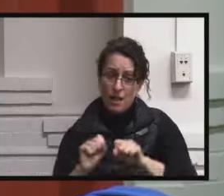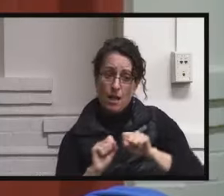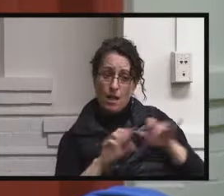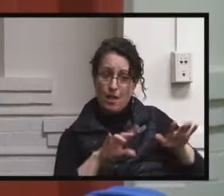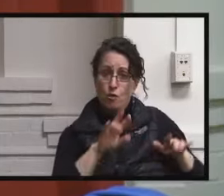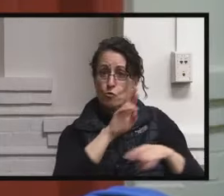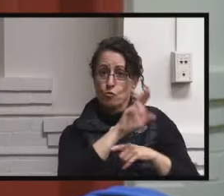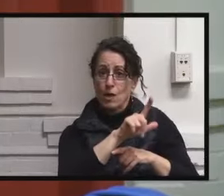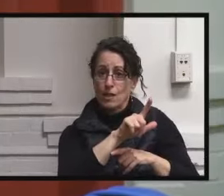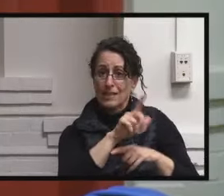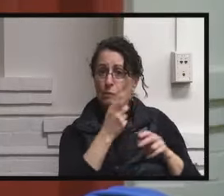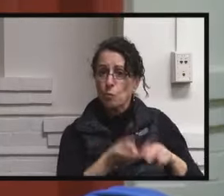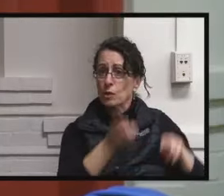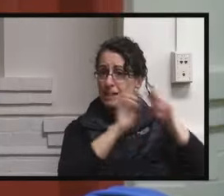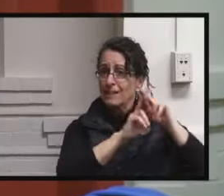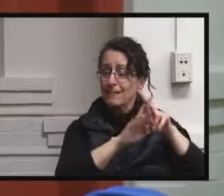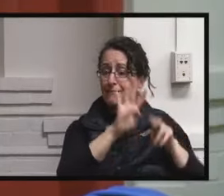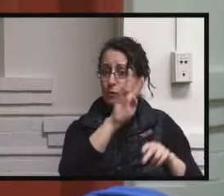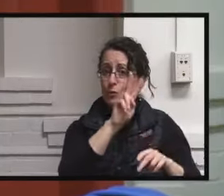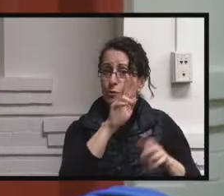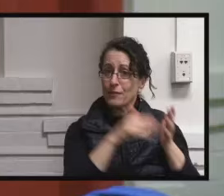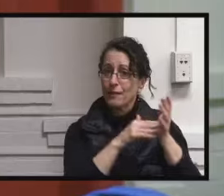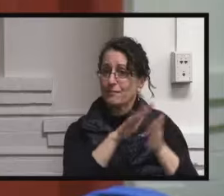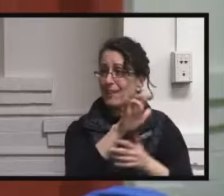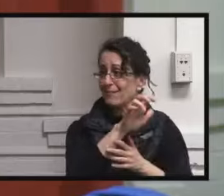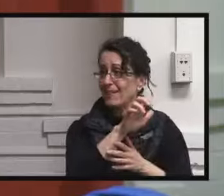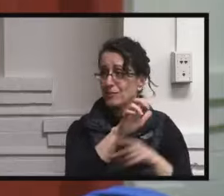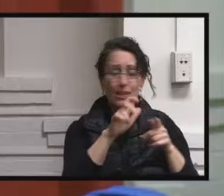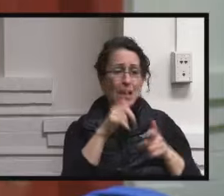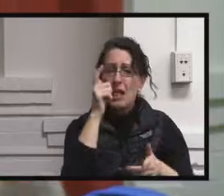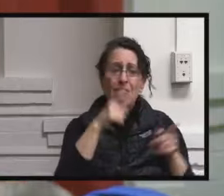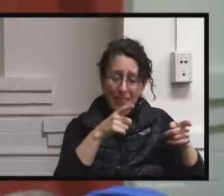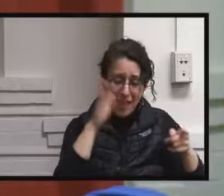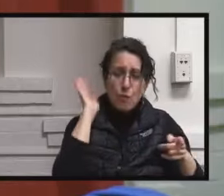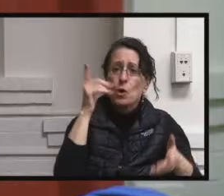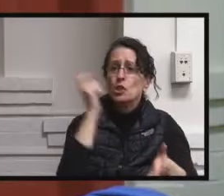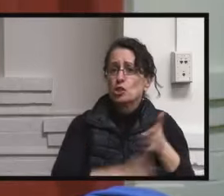up another 42,500. So there's a corresponding.